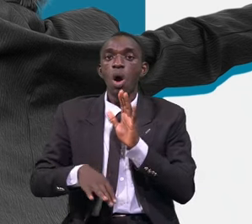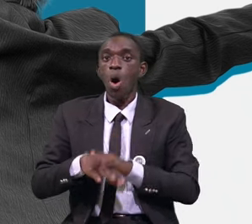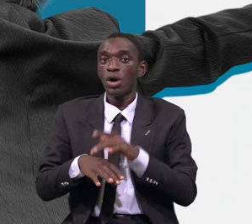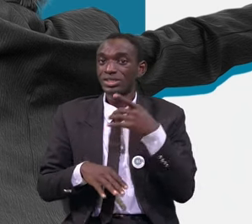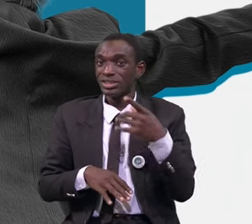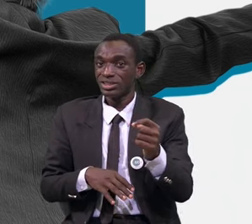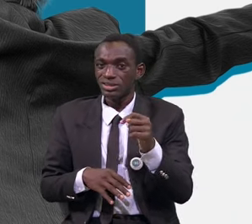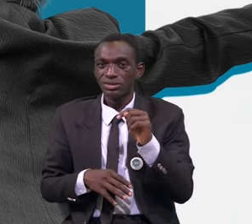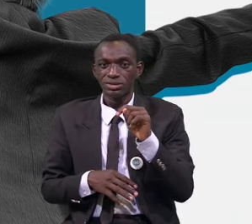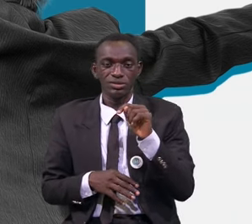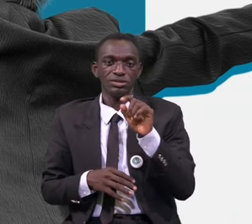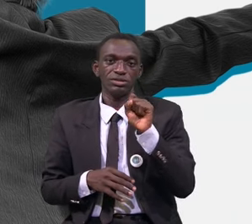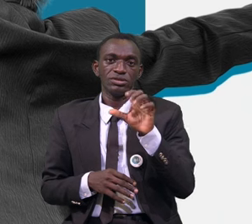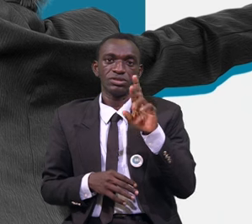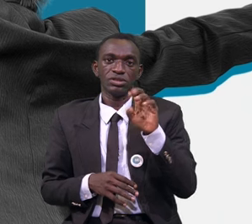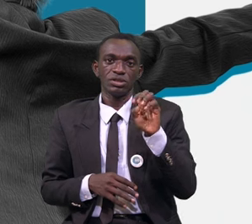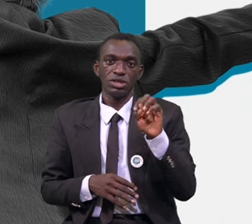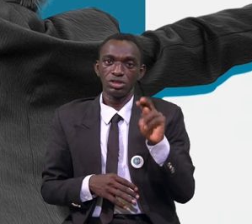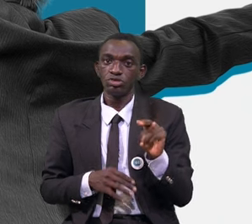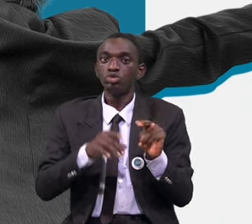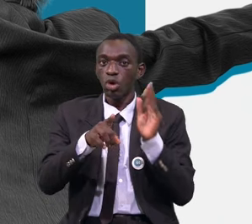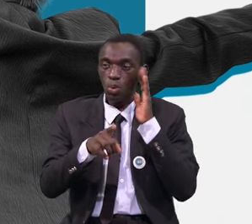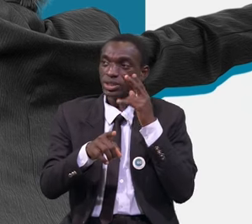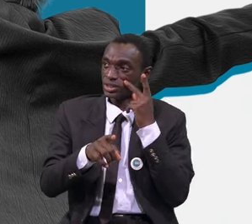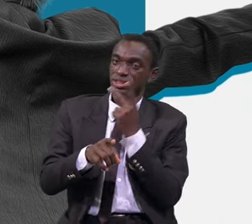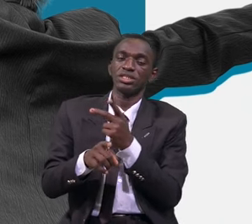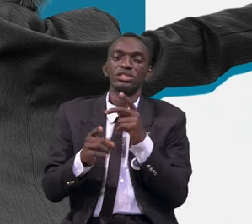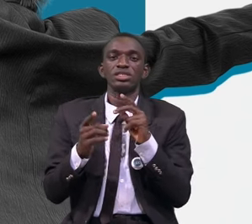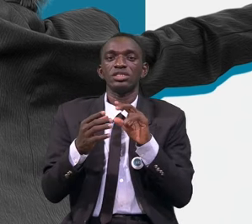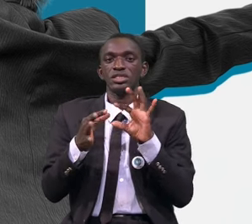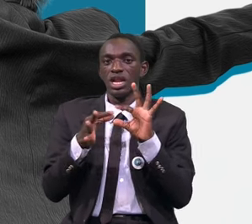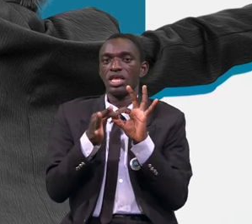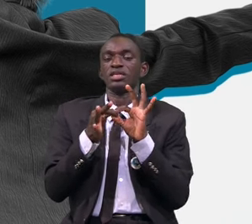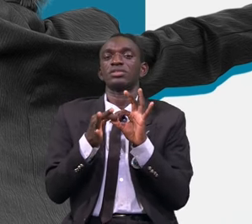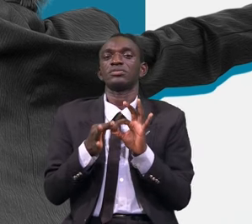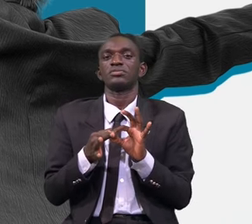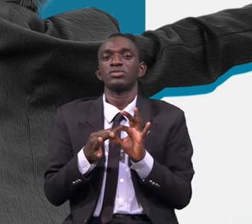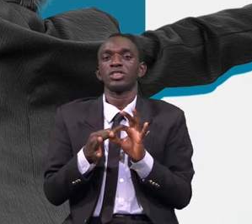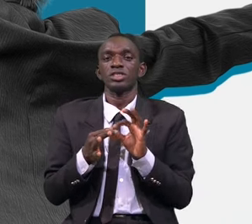see the following link. Ouvrez votre écran, vous verrez le lien.